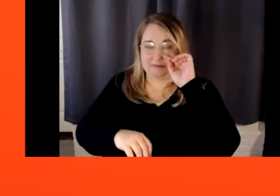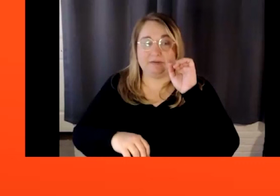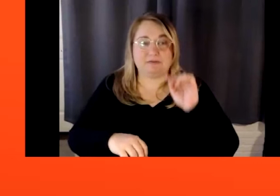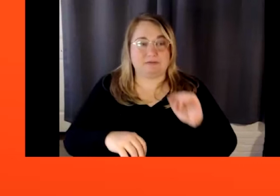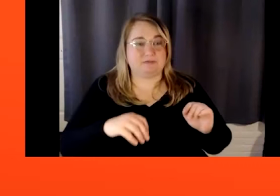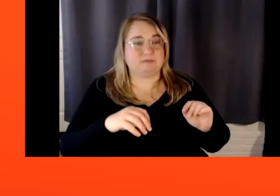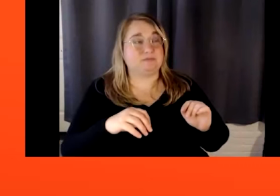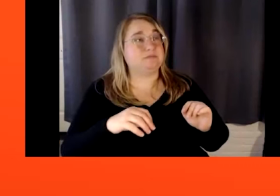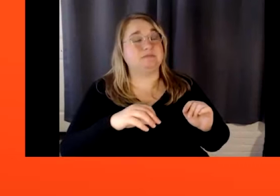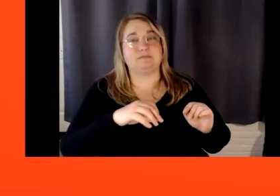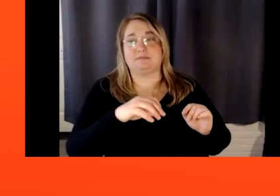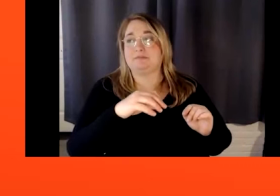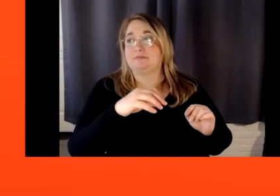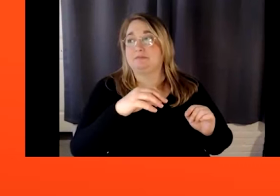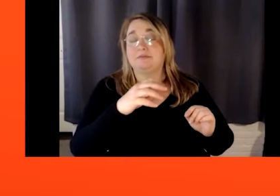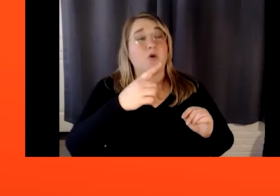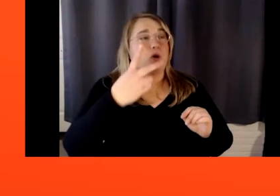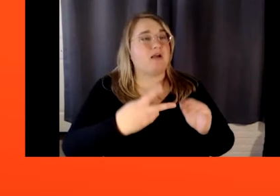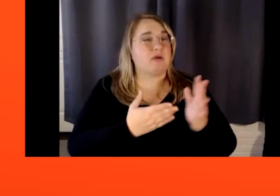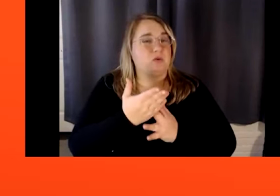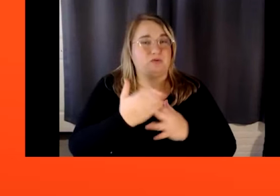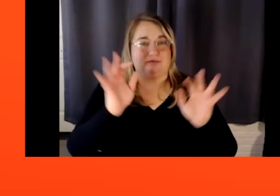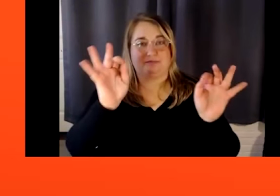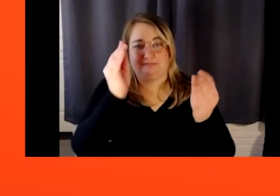you. All right, so